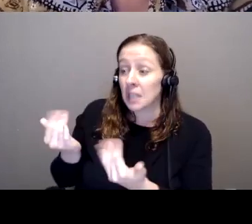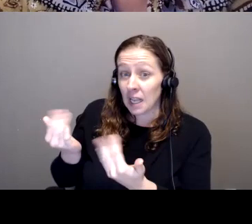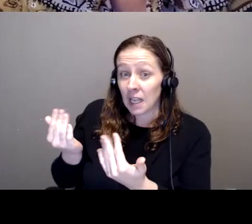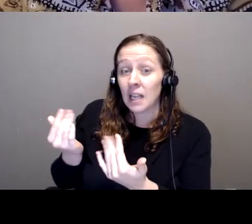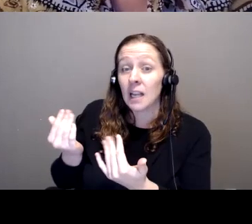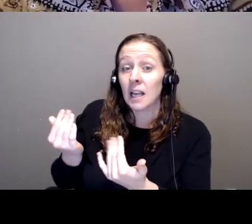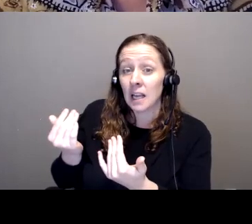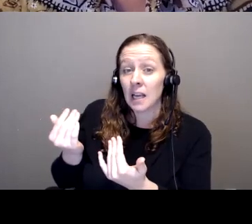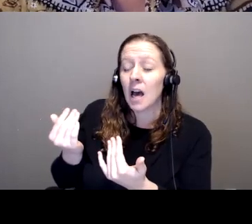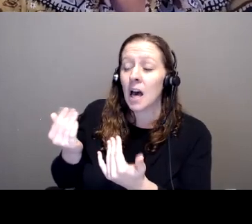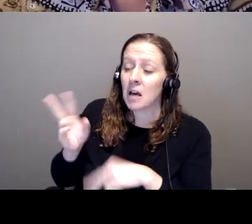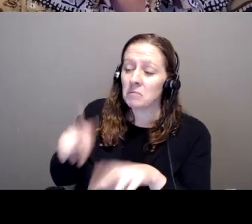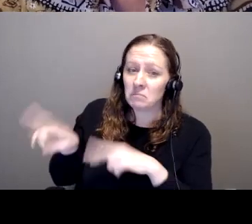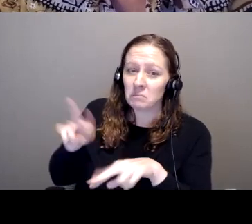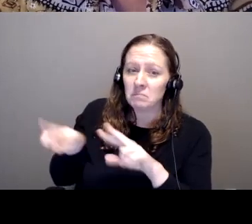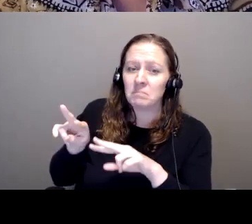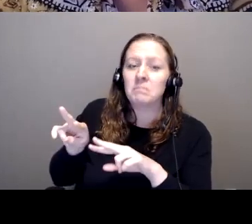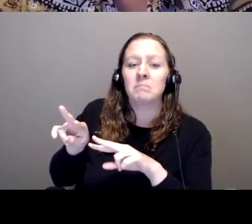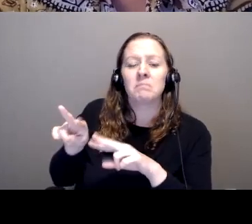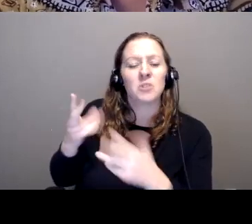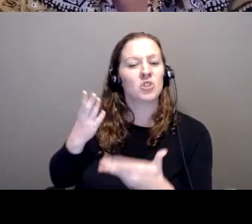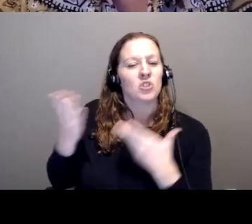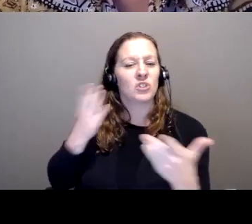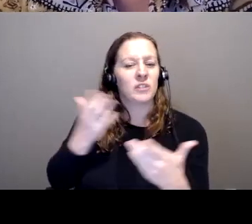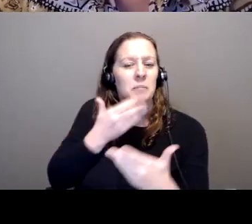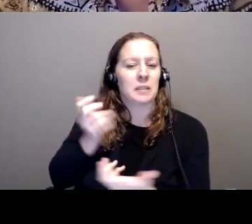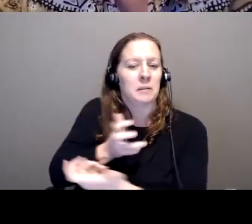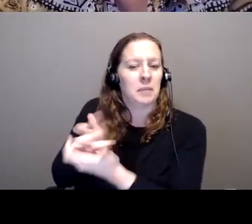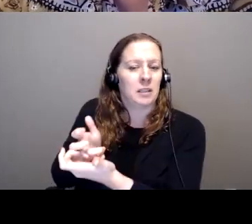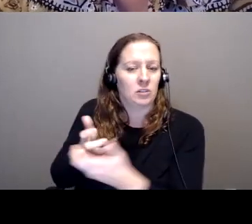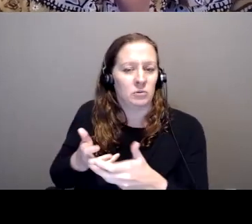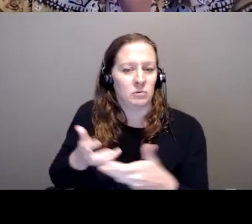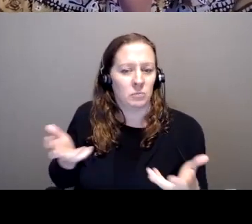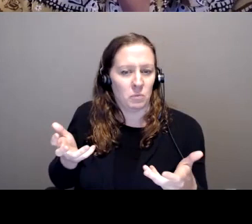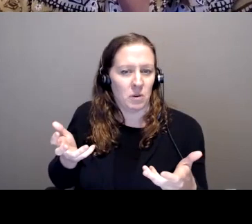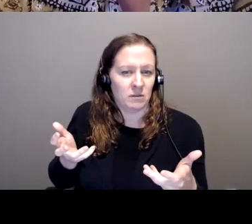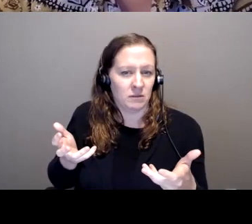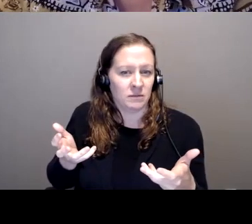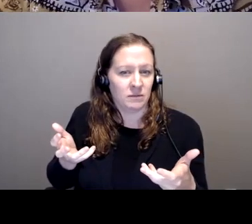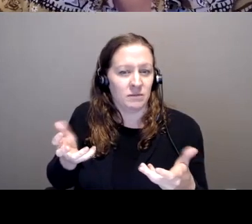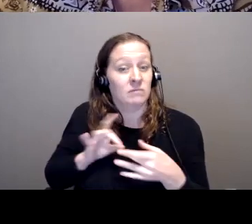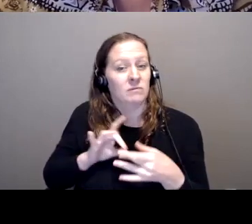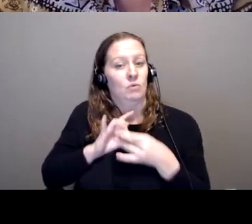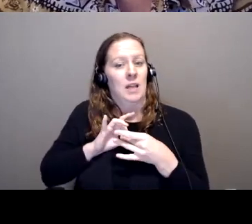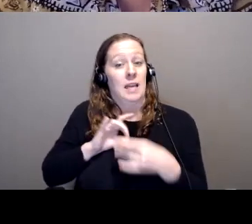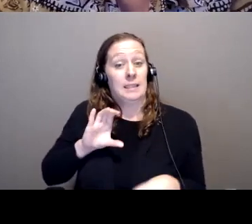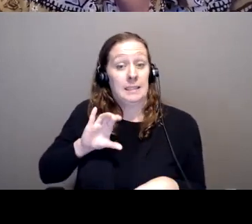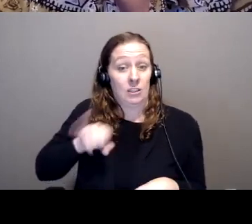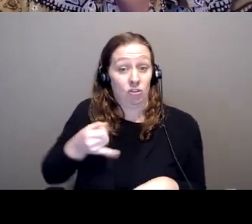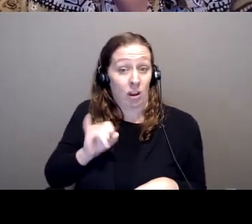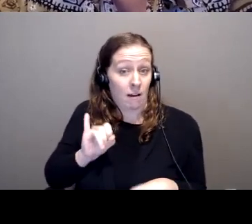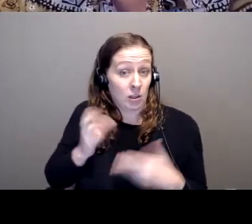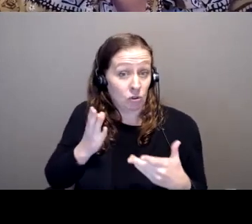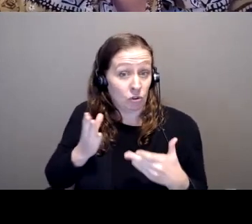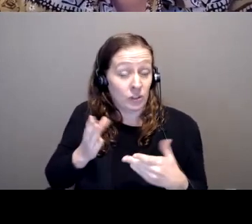to assess what services would be best for them in terms of CJI services or